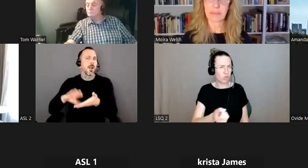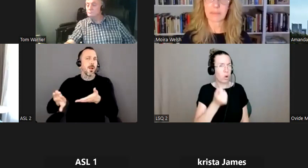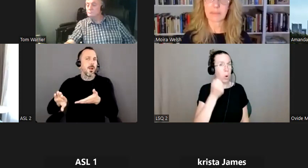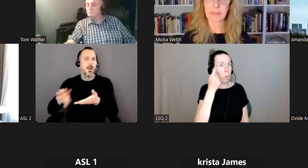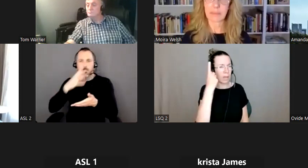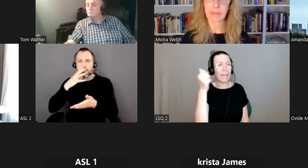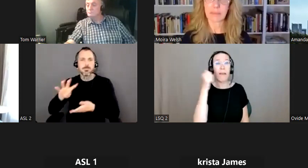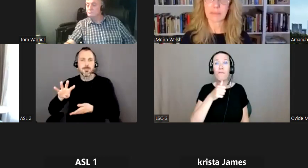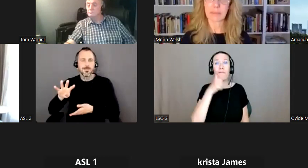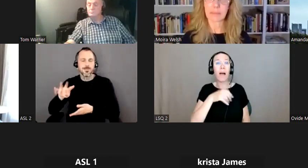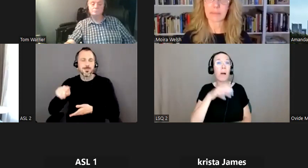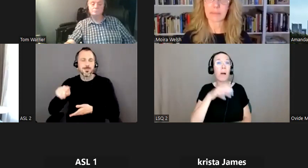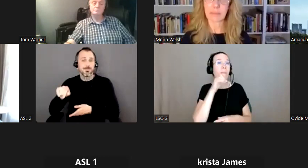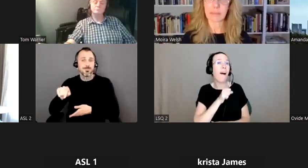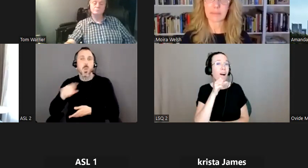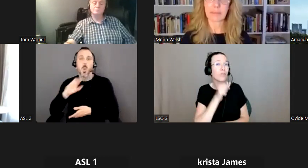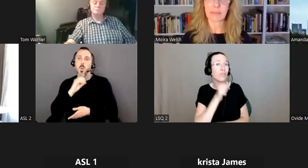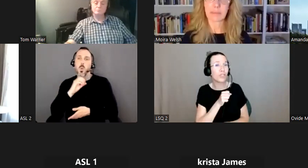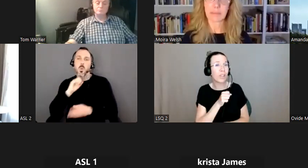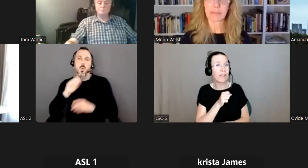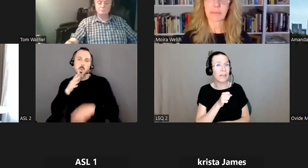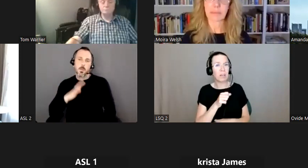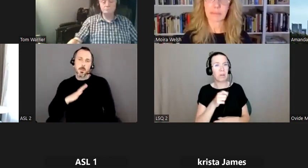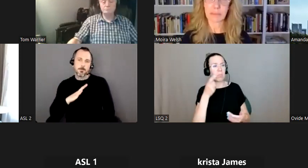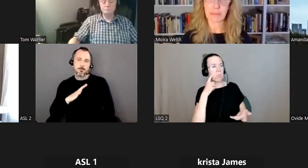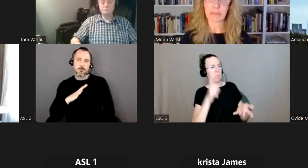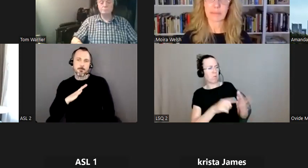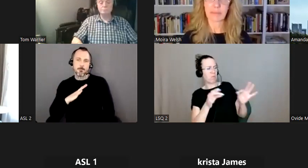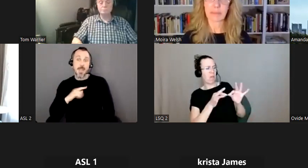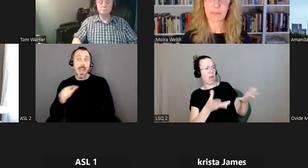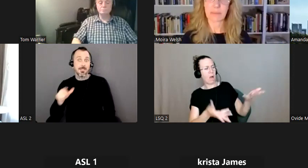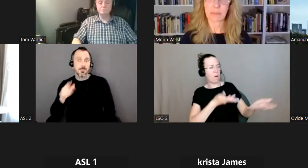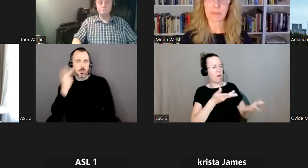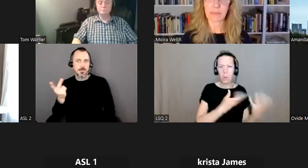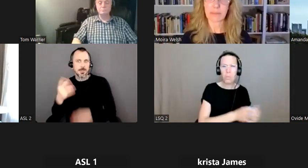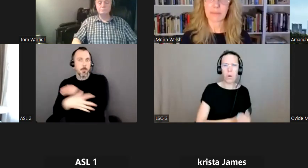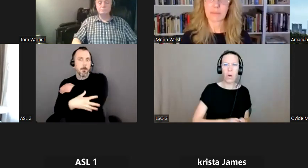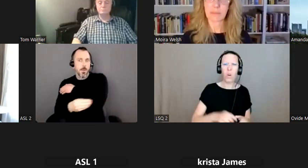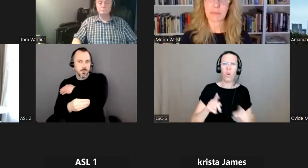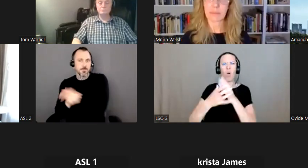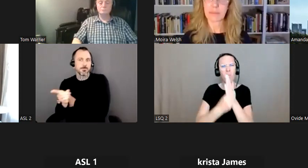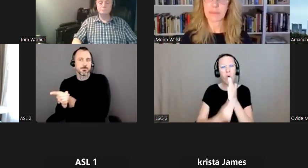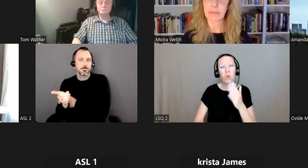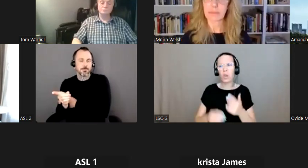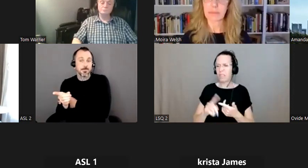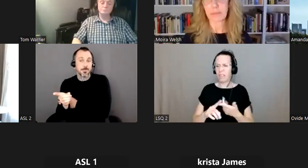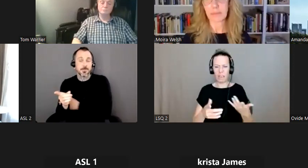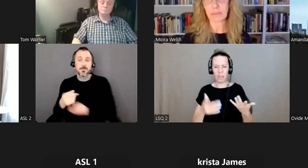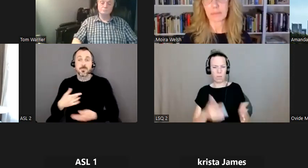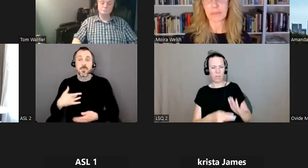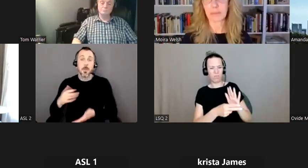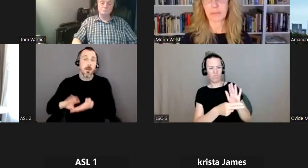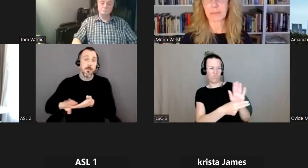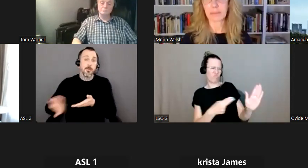also in terms of poverty and the marginalized voices were not talked about. So they were talked about maybe